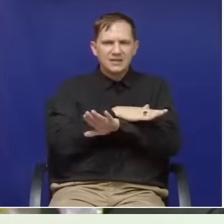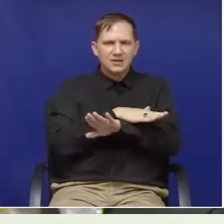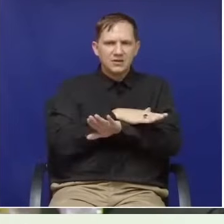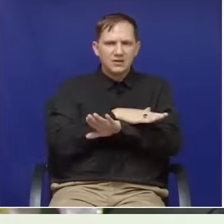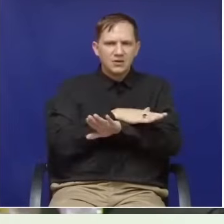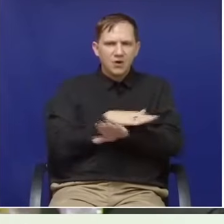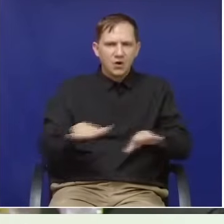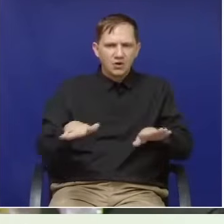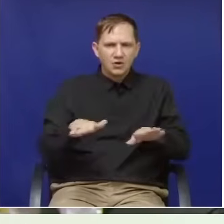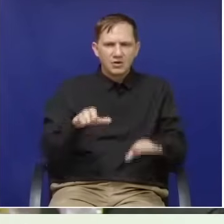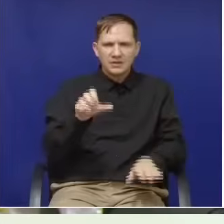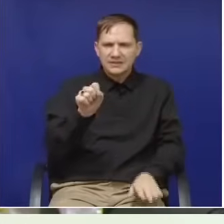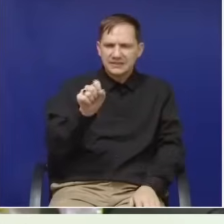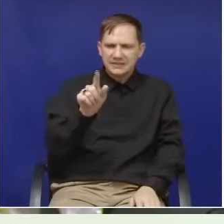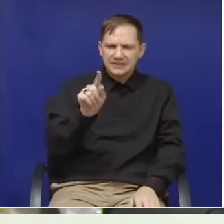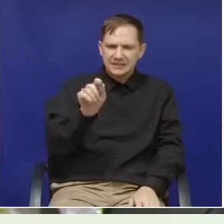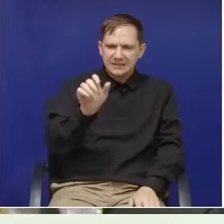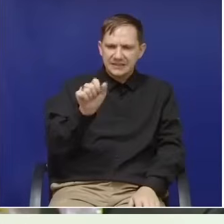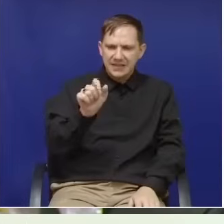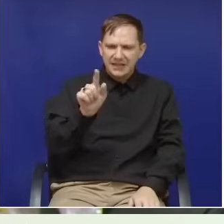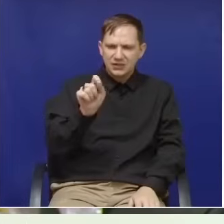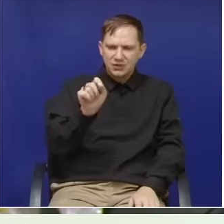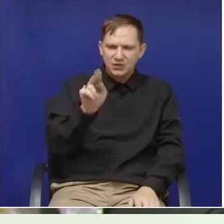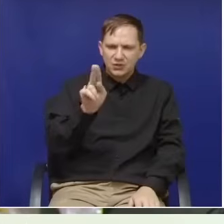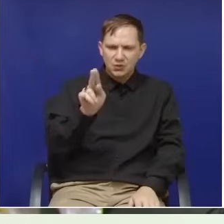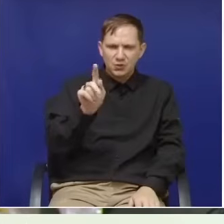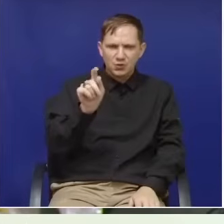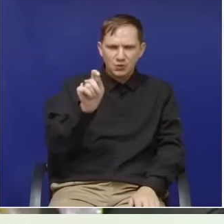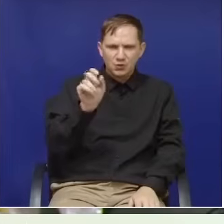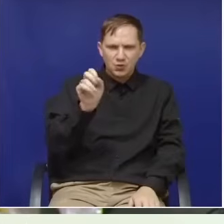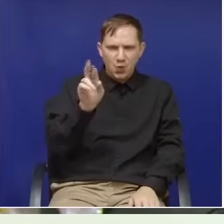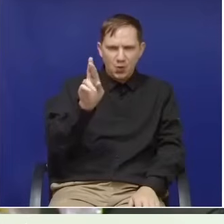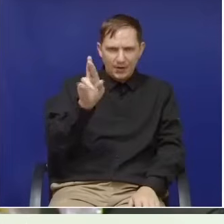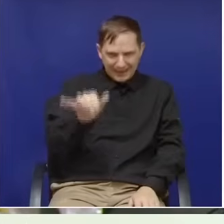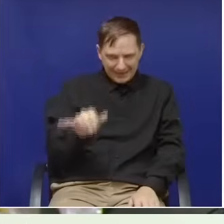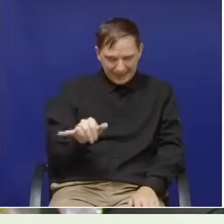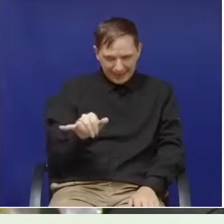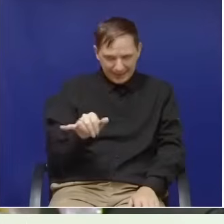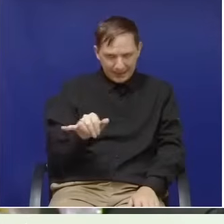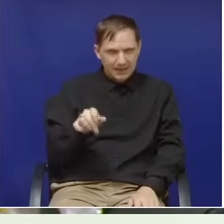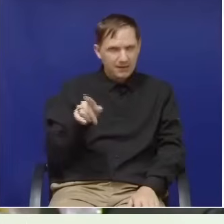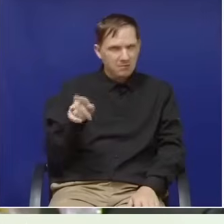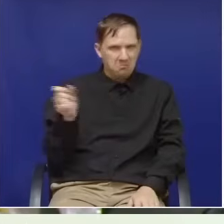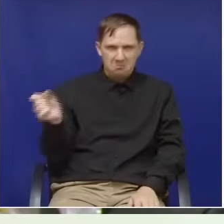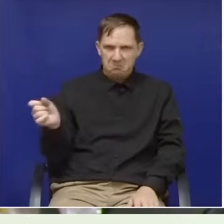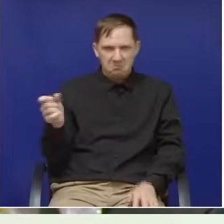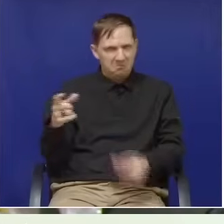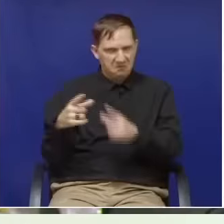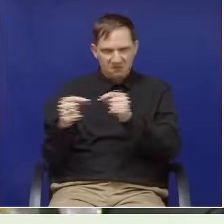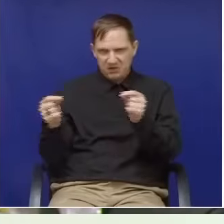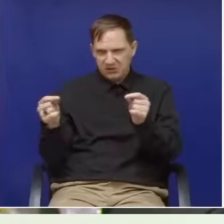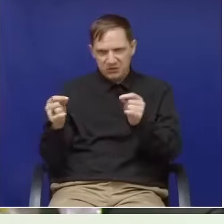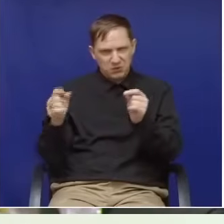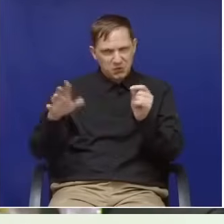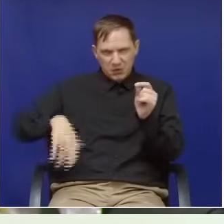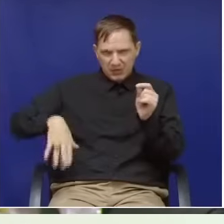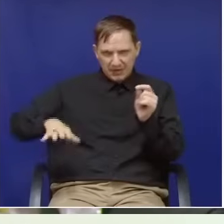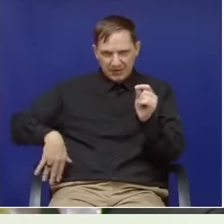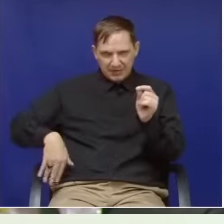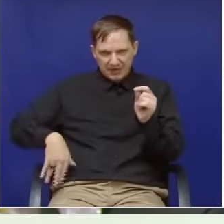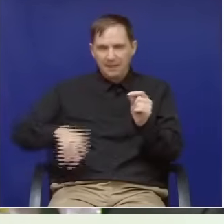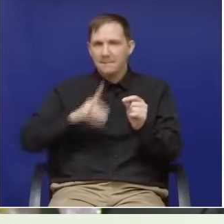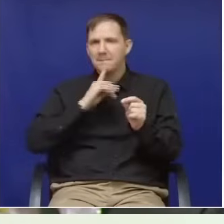in 1994. This is a clear reflection that we still have a long way to go, but we